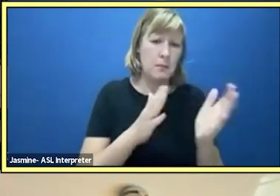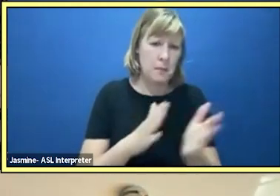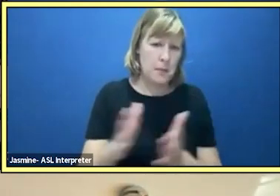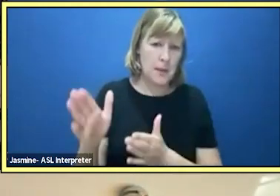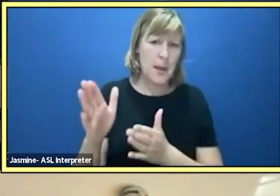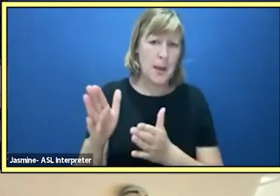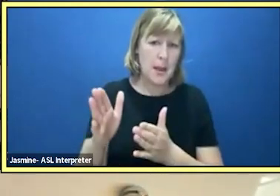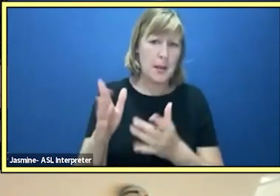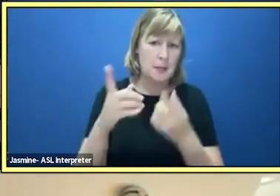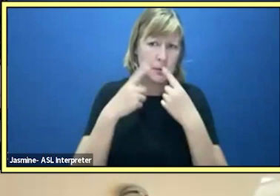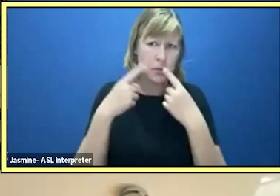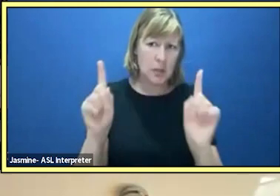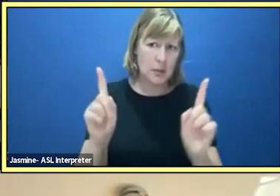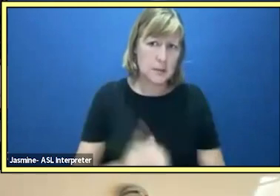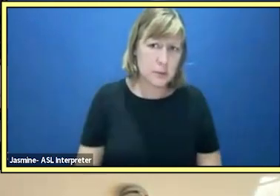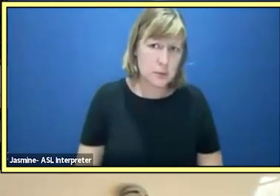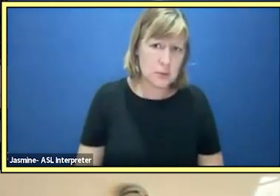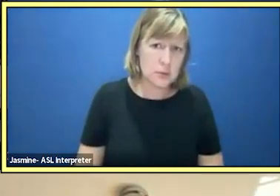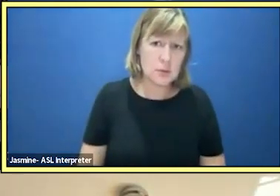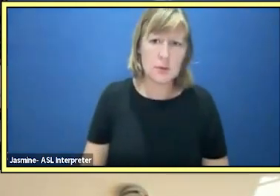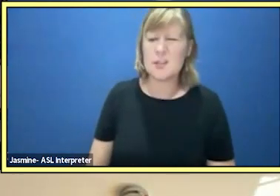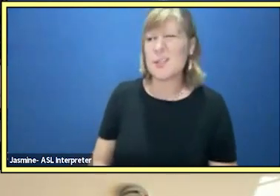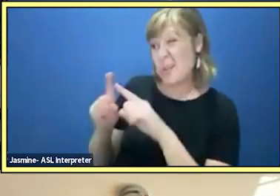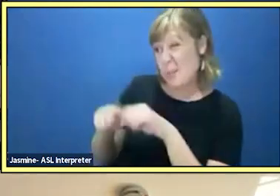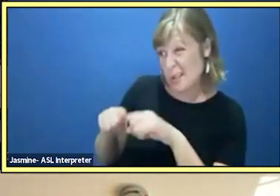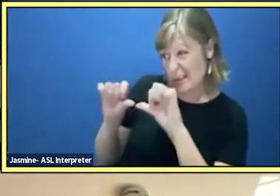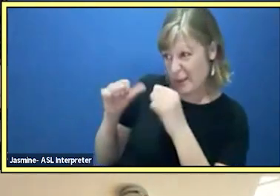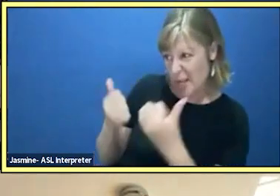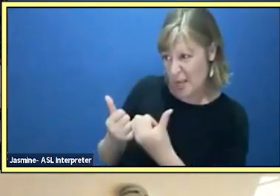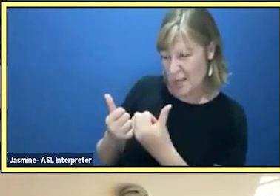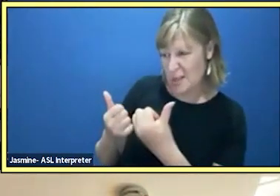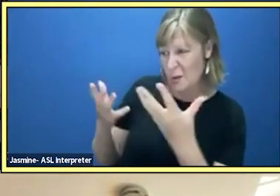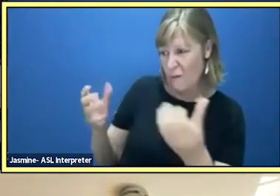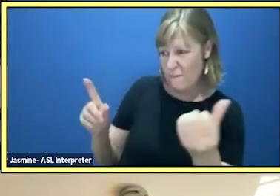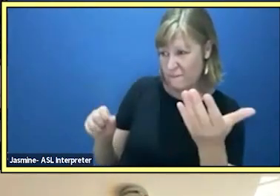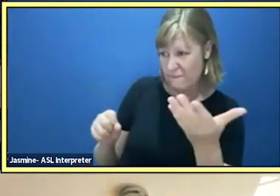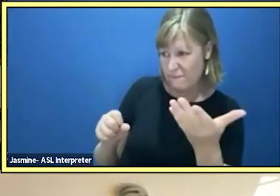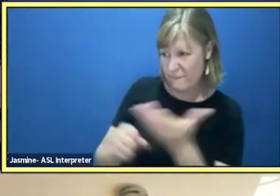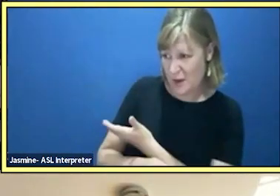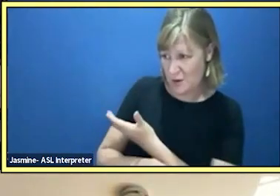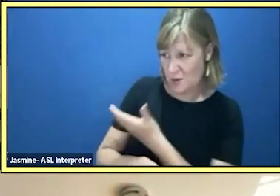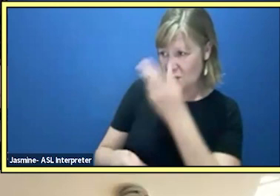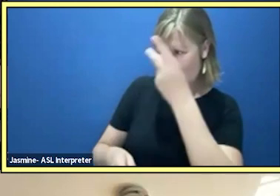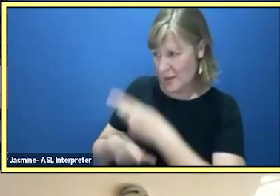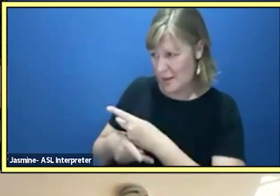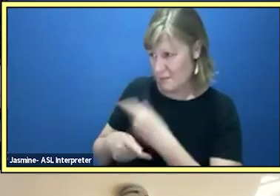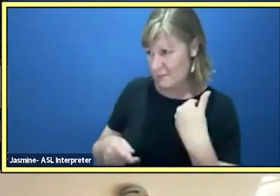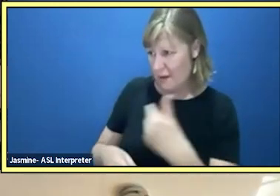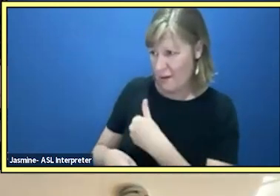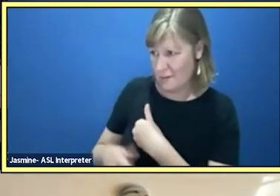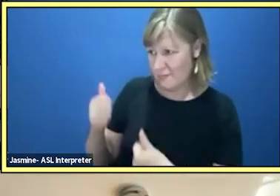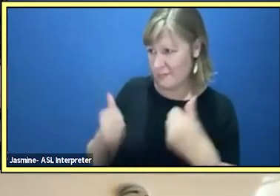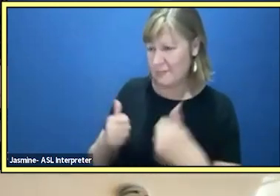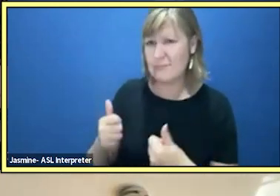agency wants to keep us or not, basically. So where do we find these new jobs? Where are they going to be